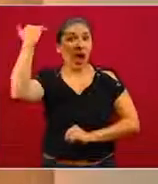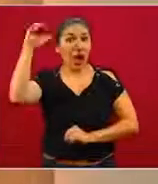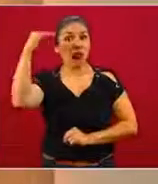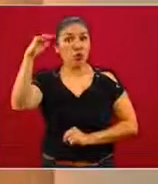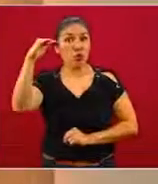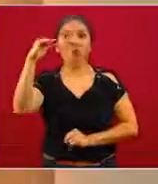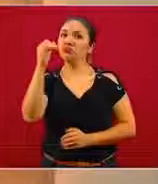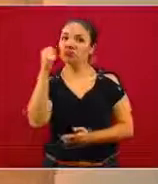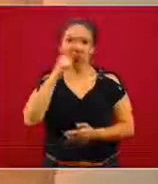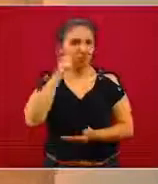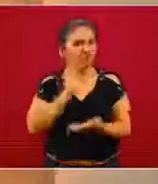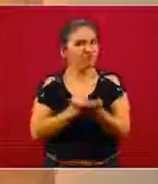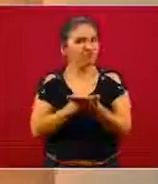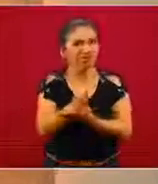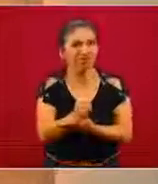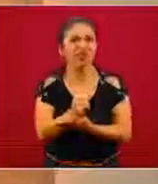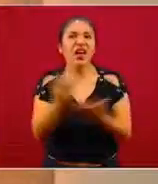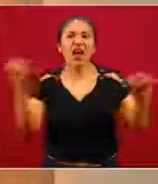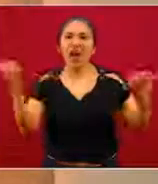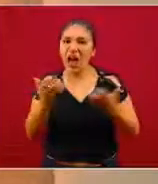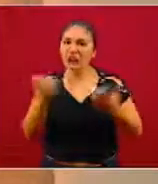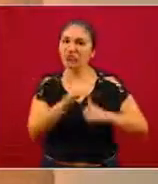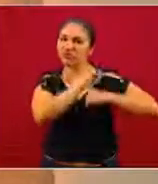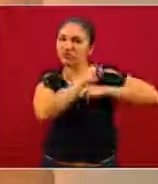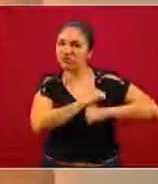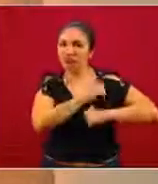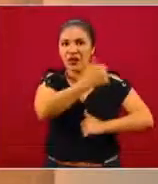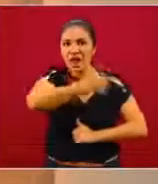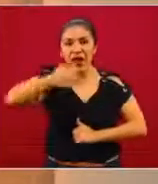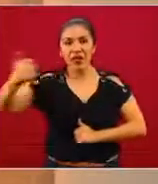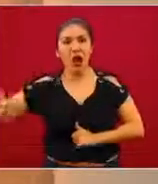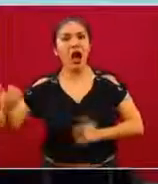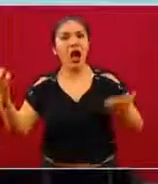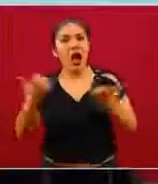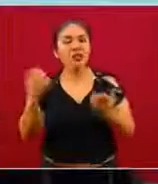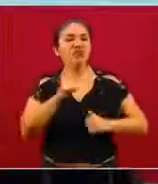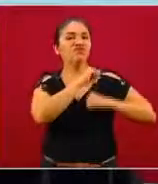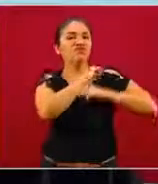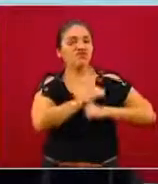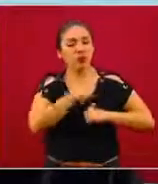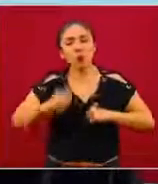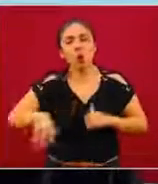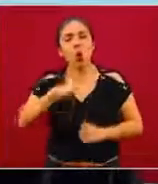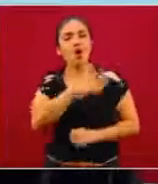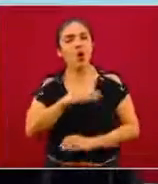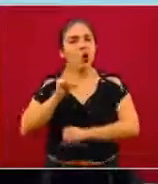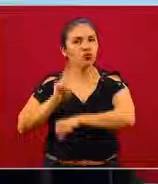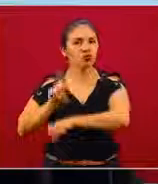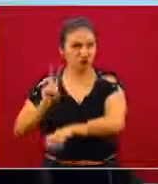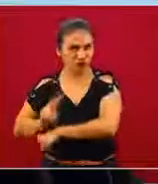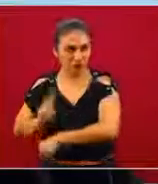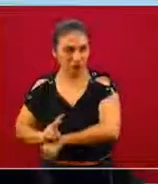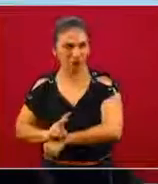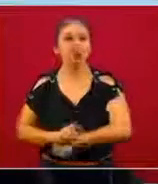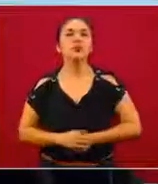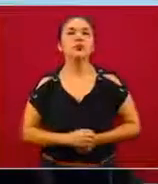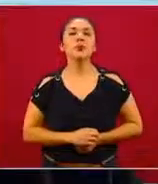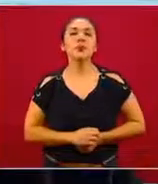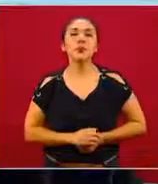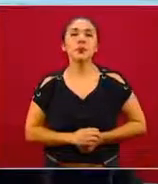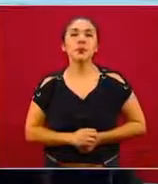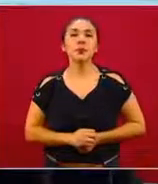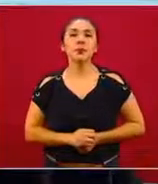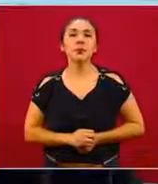example, adults, we make all the decisions and we all take responsibility for our own